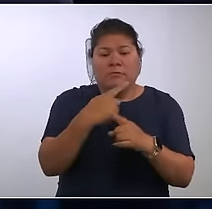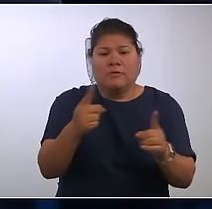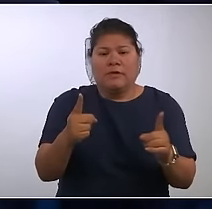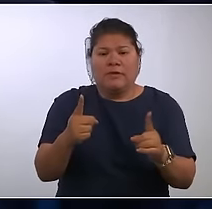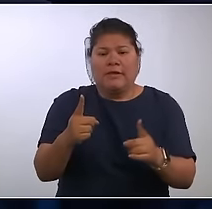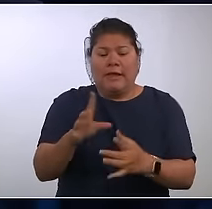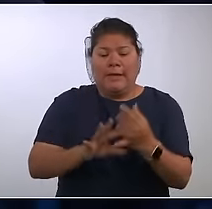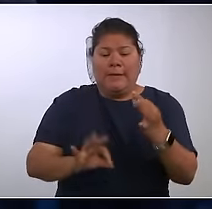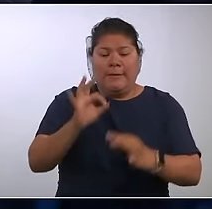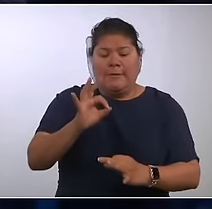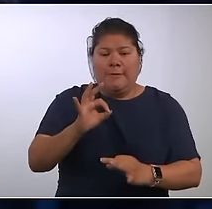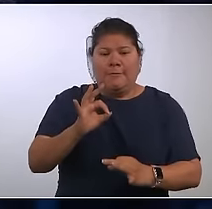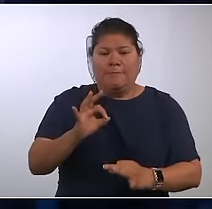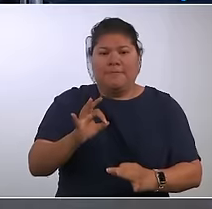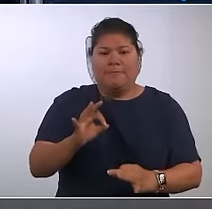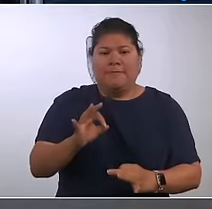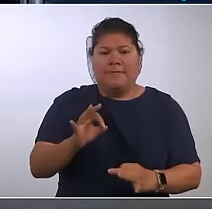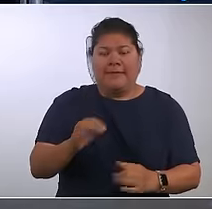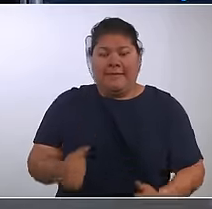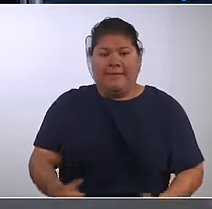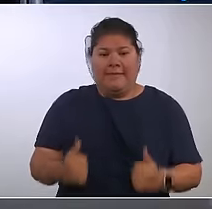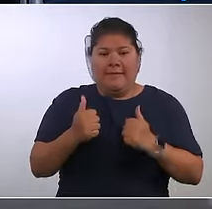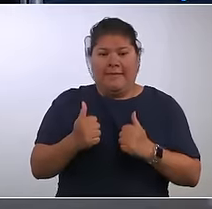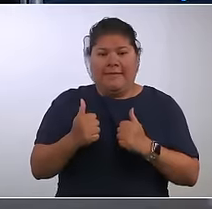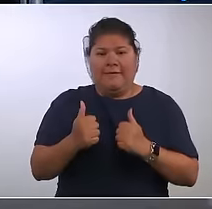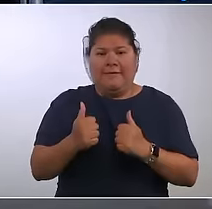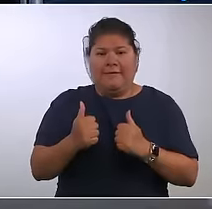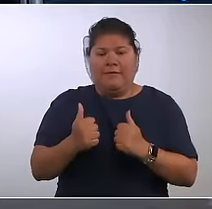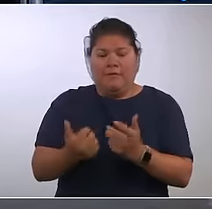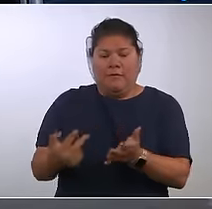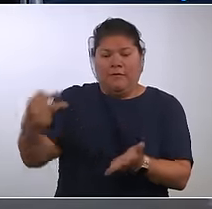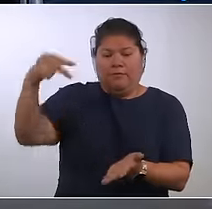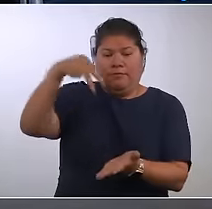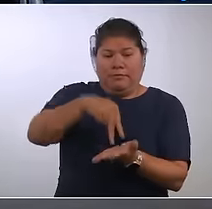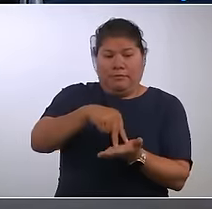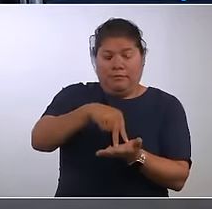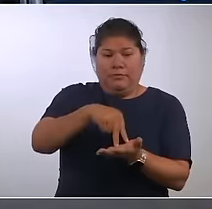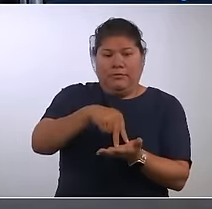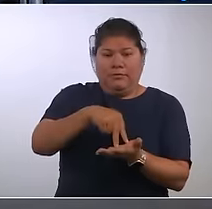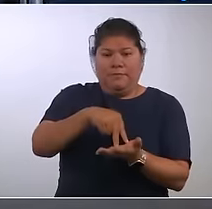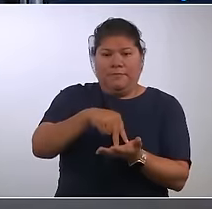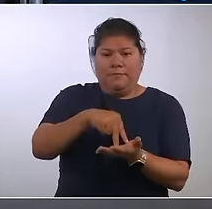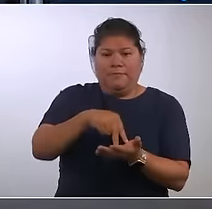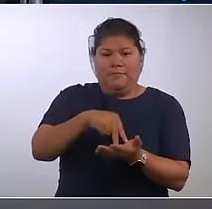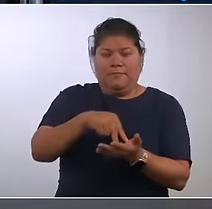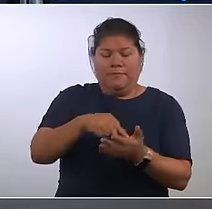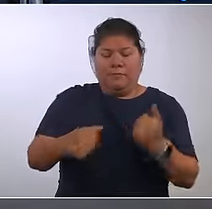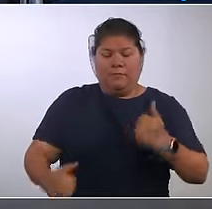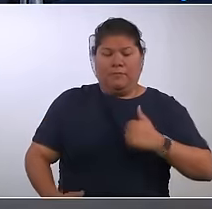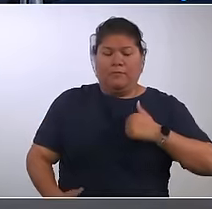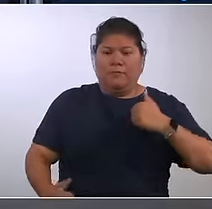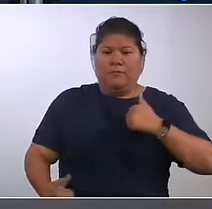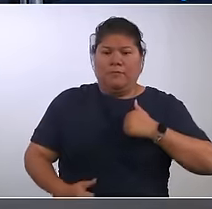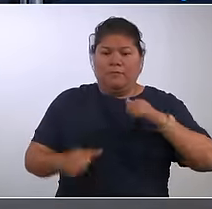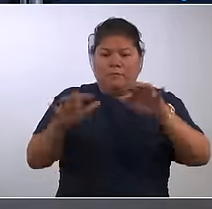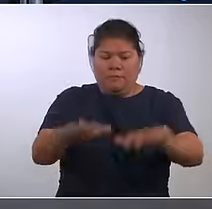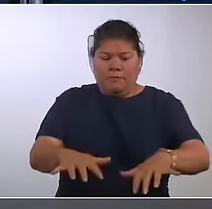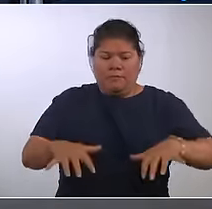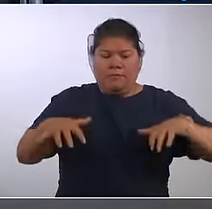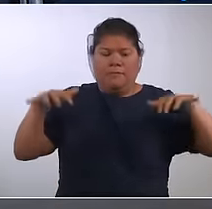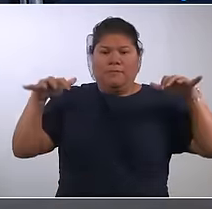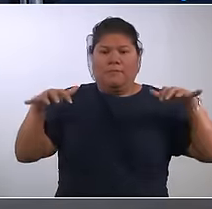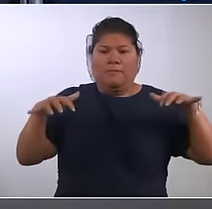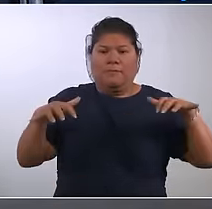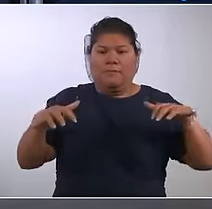entró espíritu en ellos, y vivieron, y estuvieron sobre sus pies un ejército